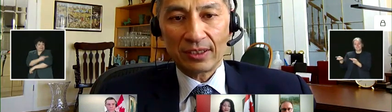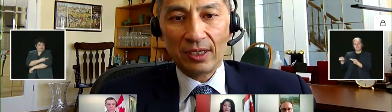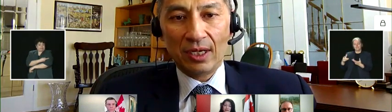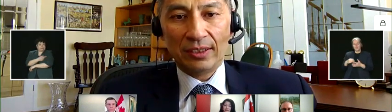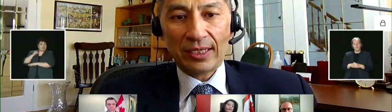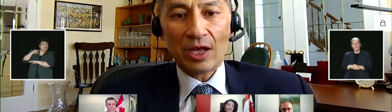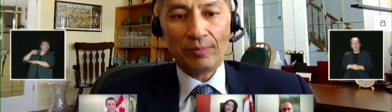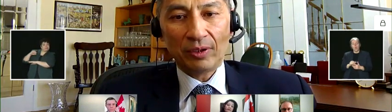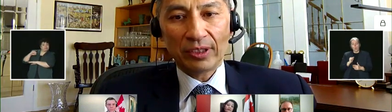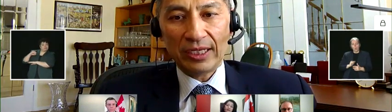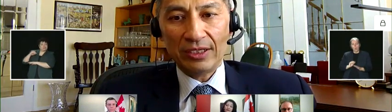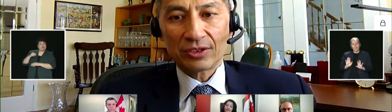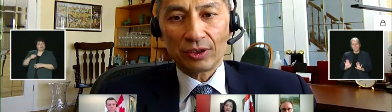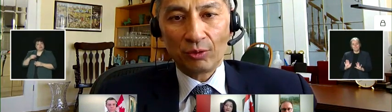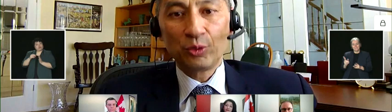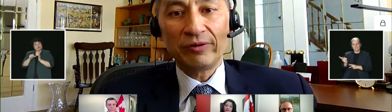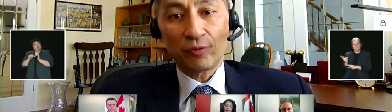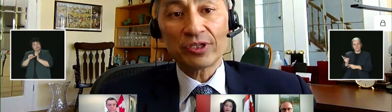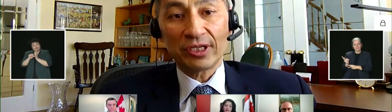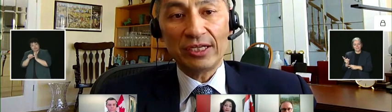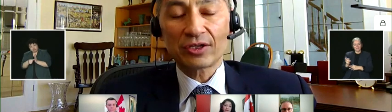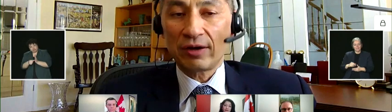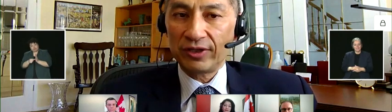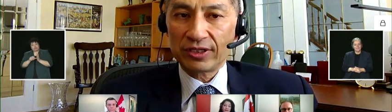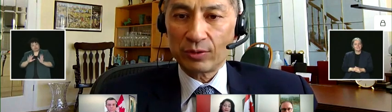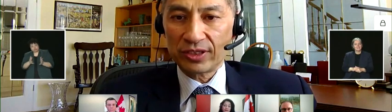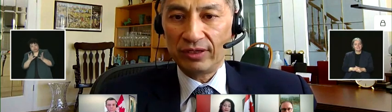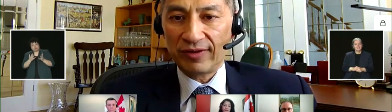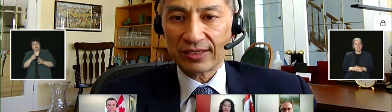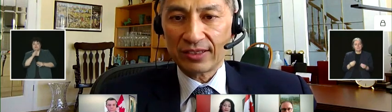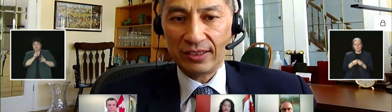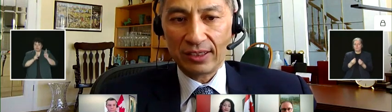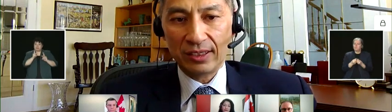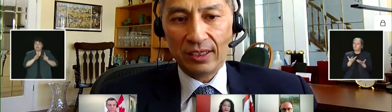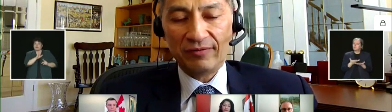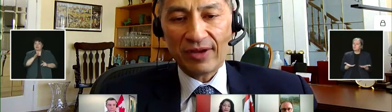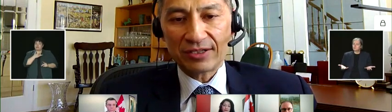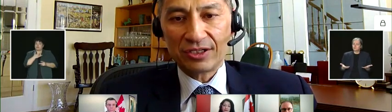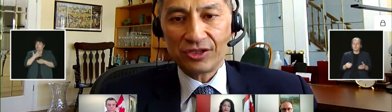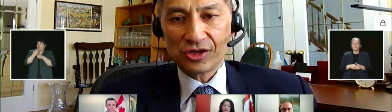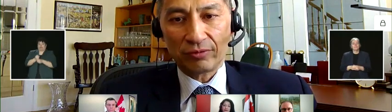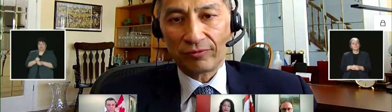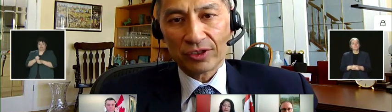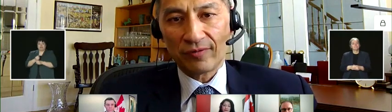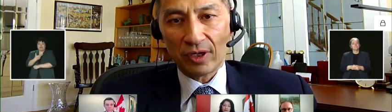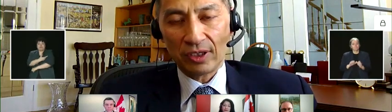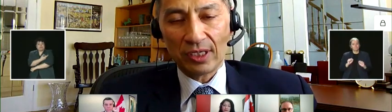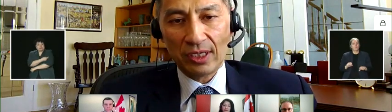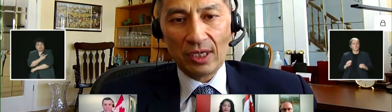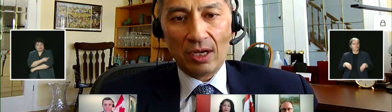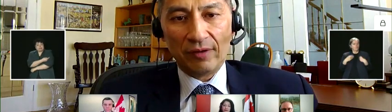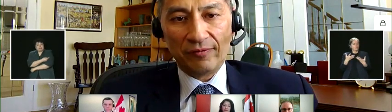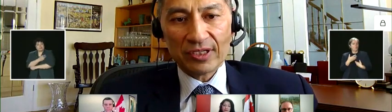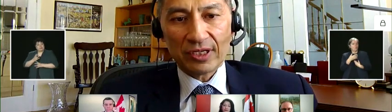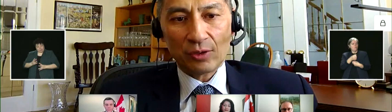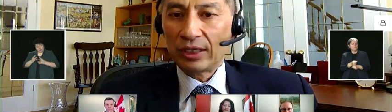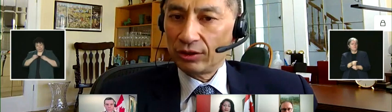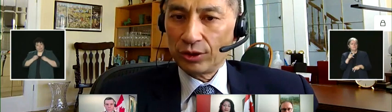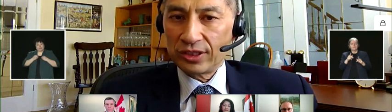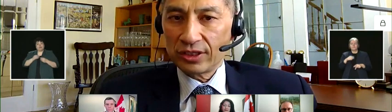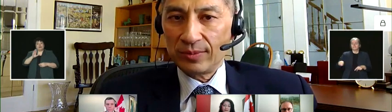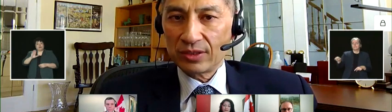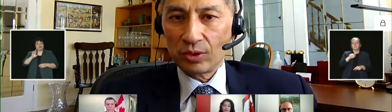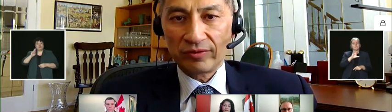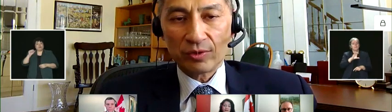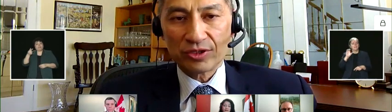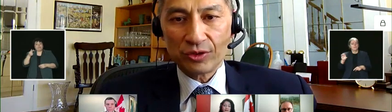aspects that help build Canadians or reinforce Canadians' confidence, I would say, in vaccines in general. First of all, obviously, our